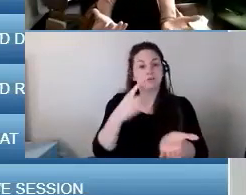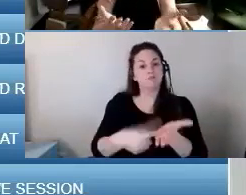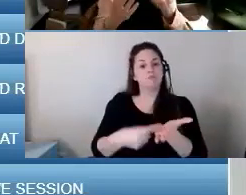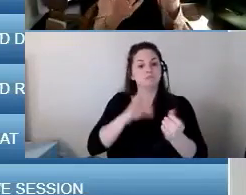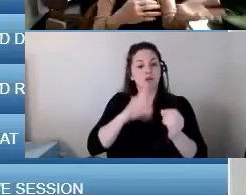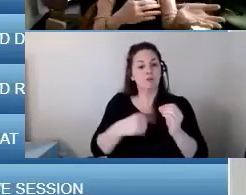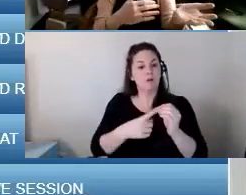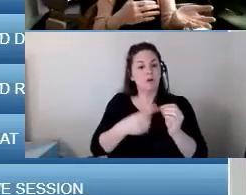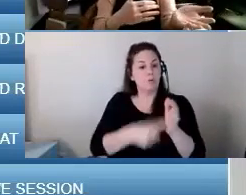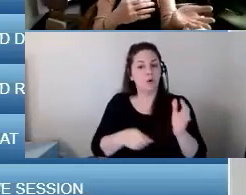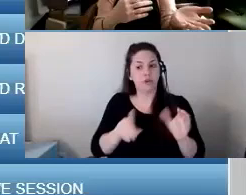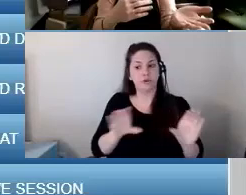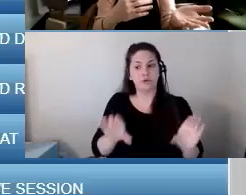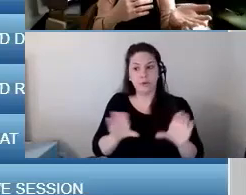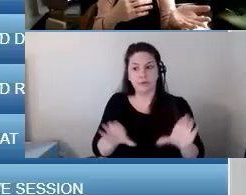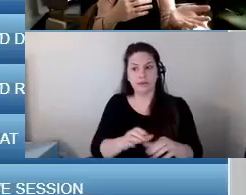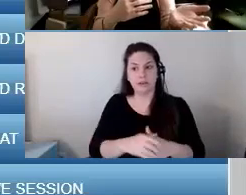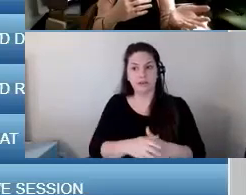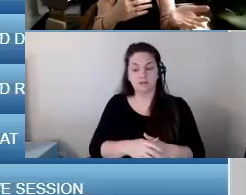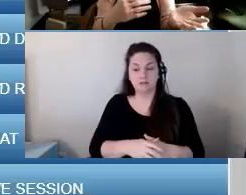doing. They can